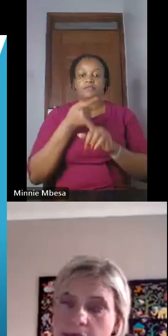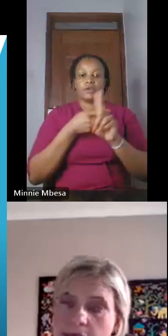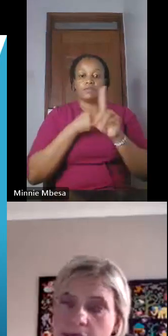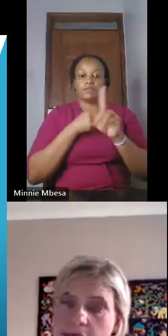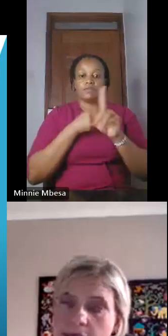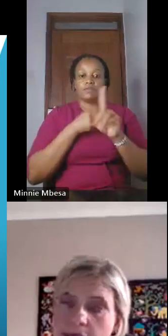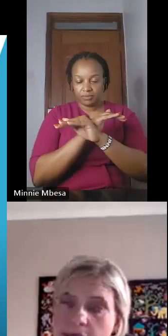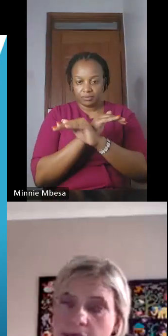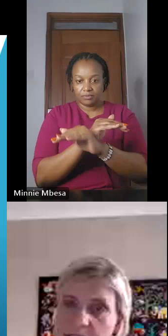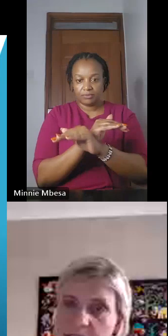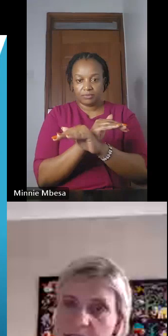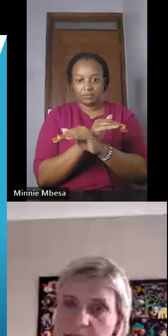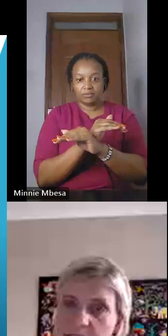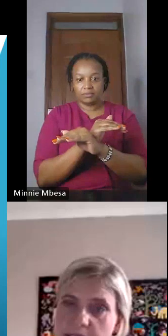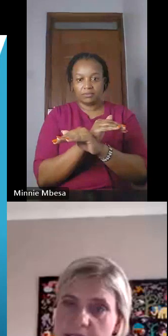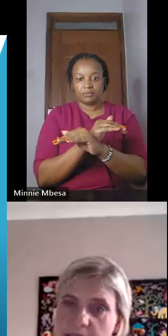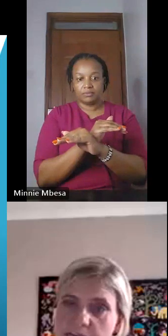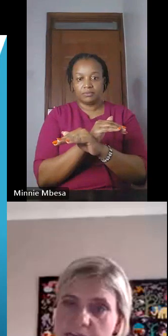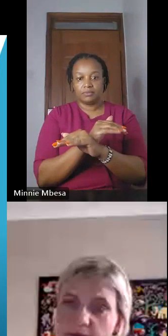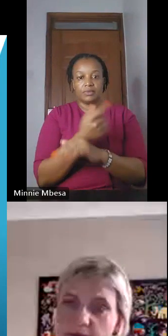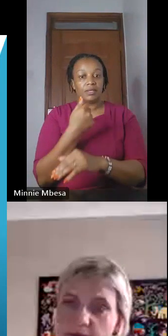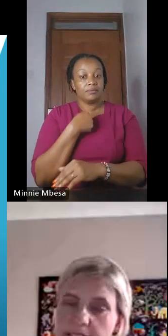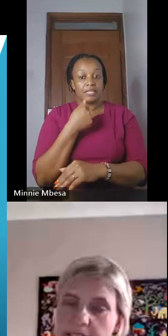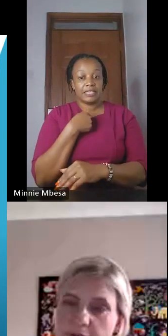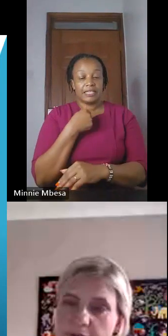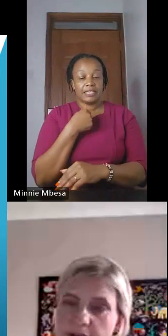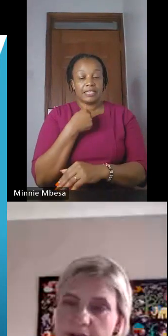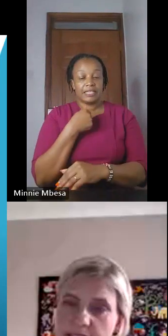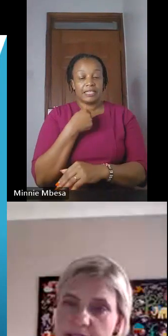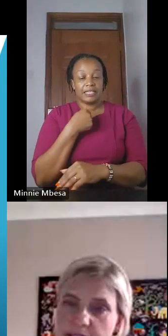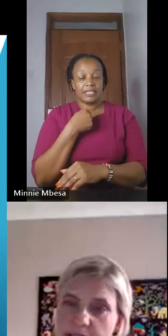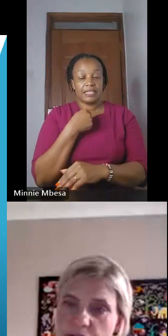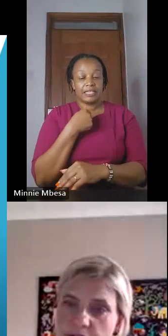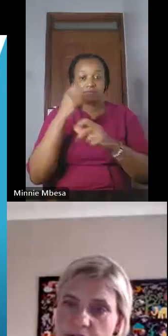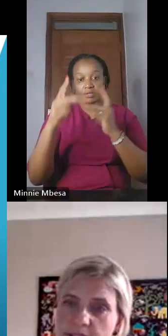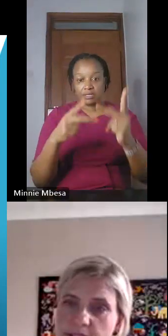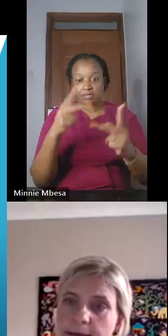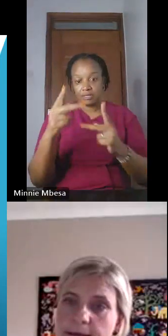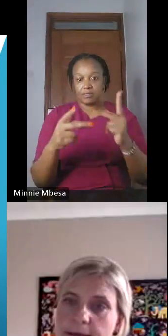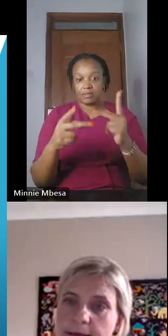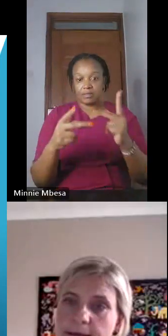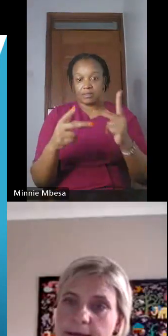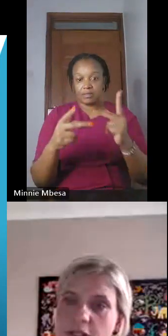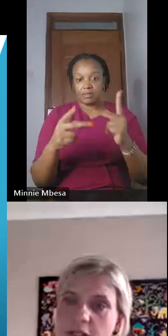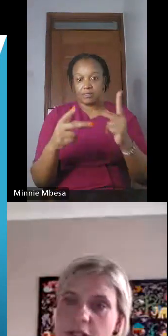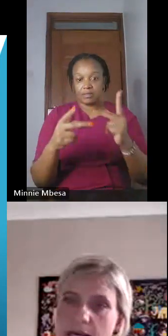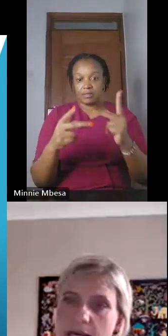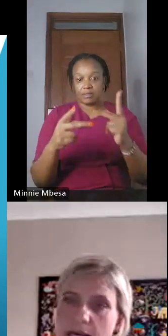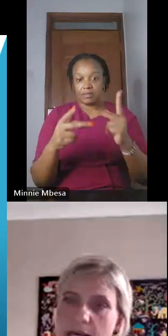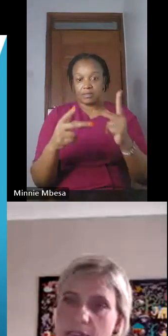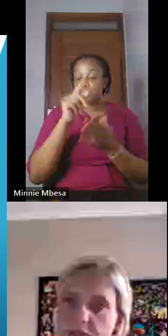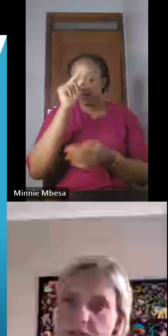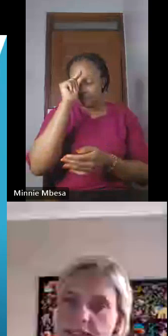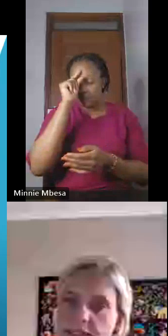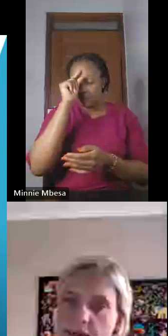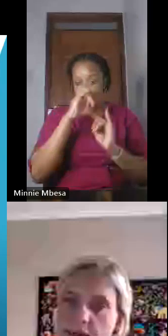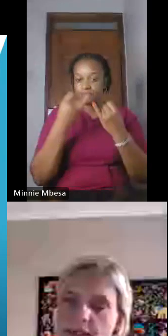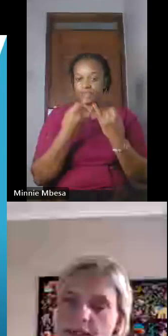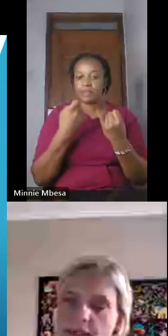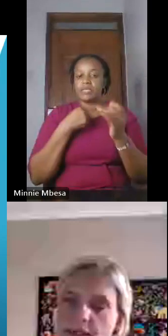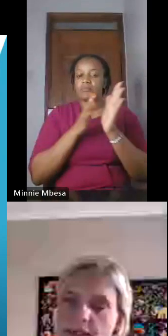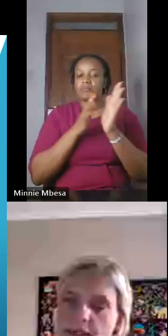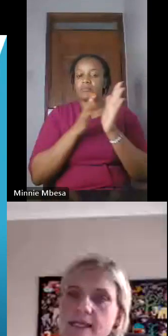I observed that last year's selection process seemed to favor candidates from government institutions. I'm curious about the